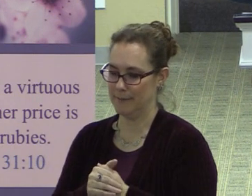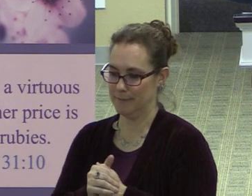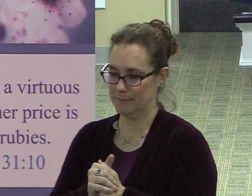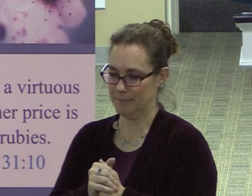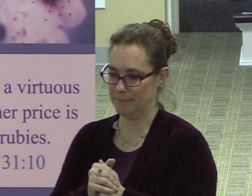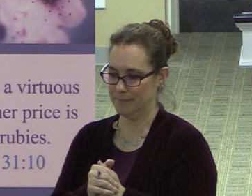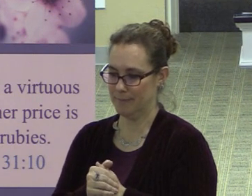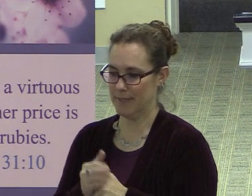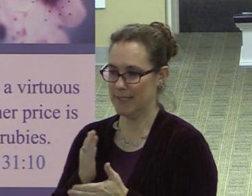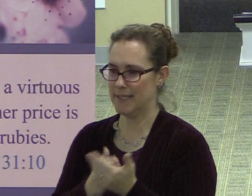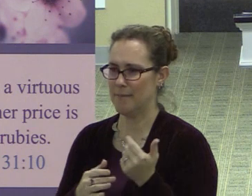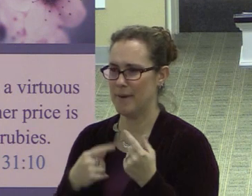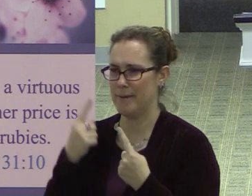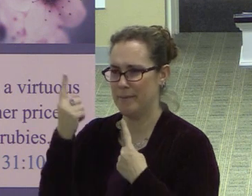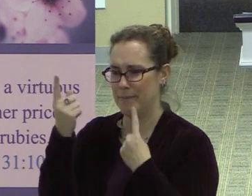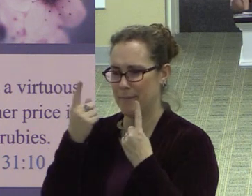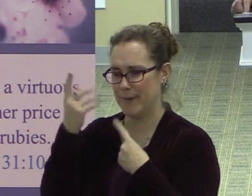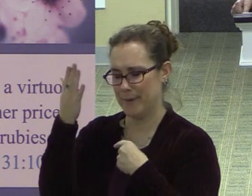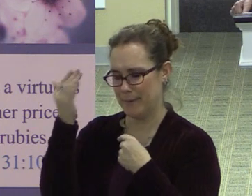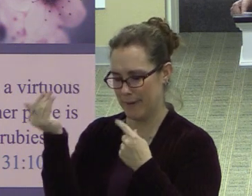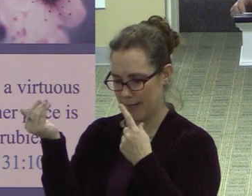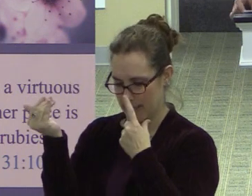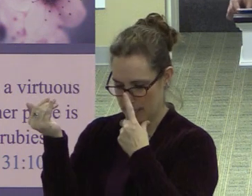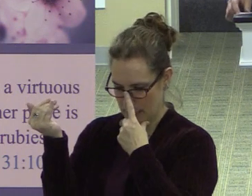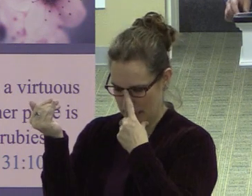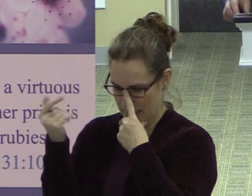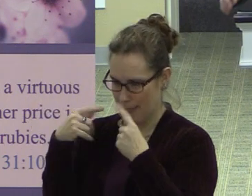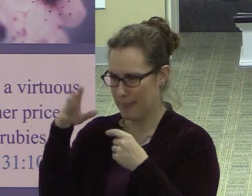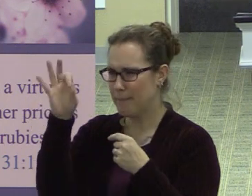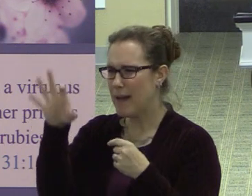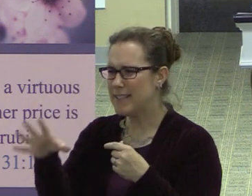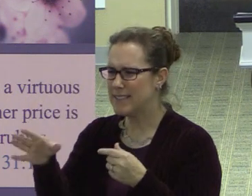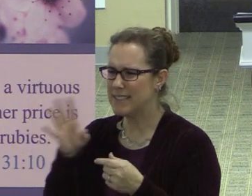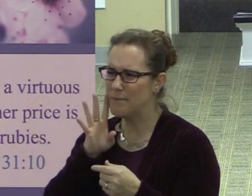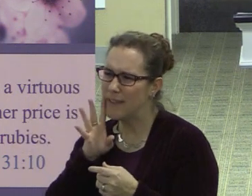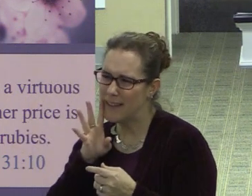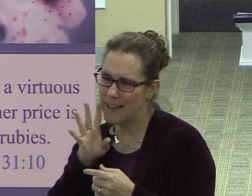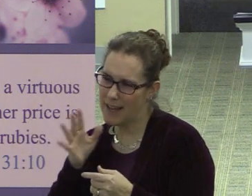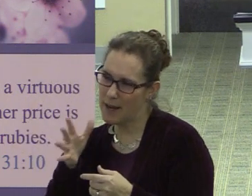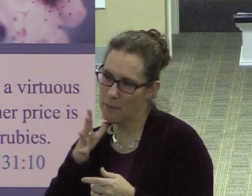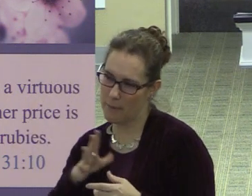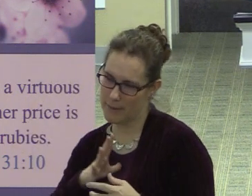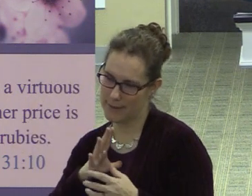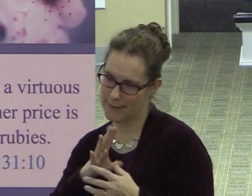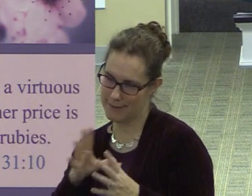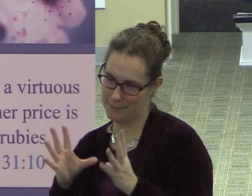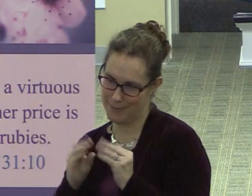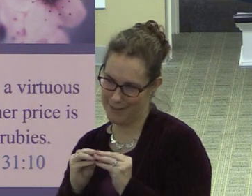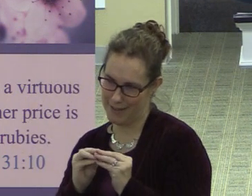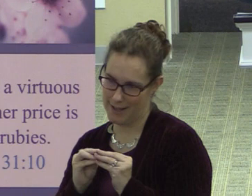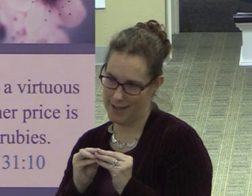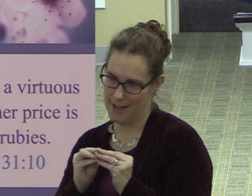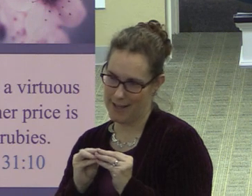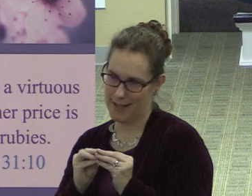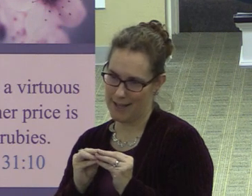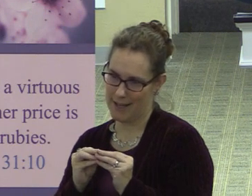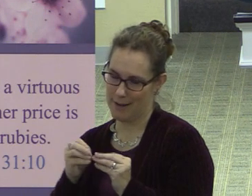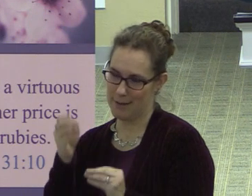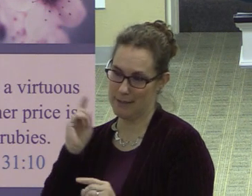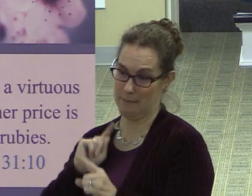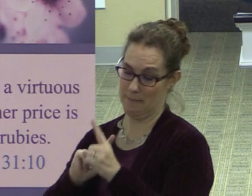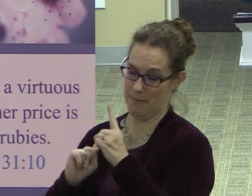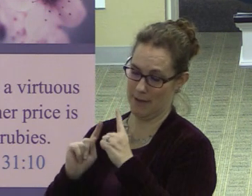And again, some might wonder why the pastor is speaking at a ladies' meeting, and actually goes back